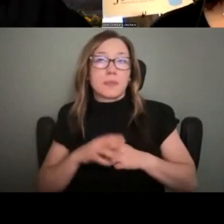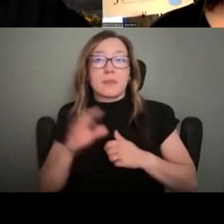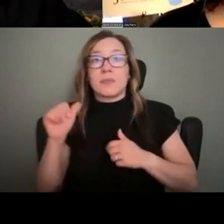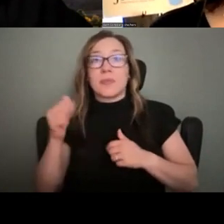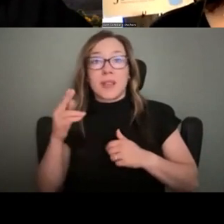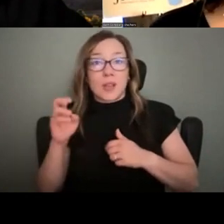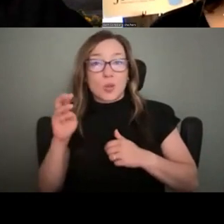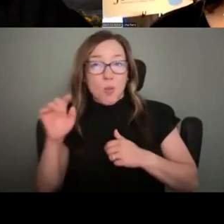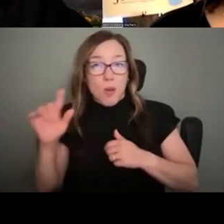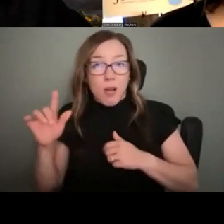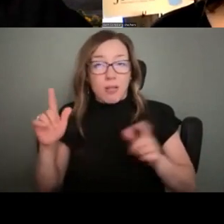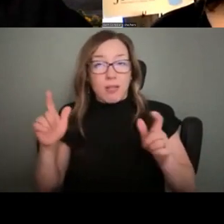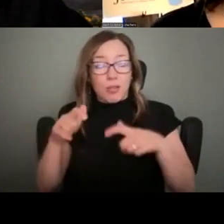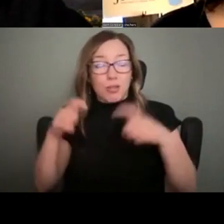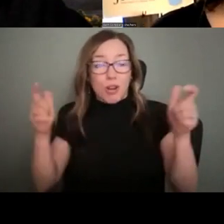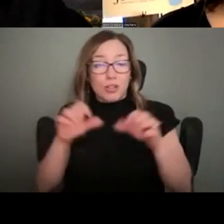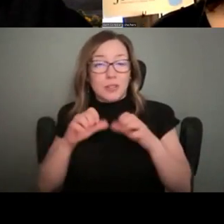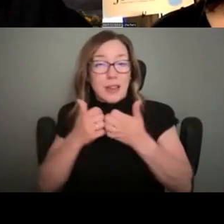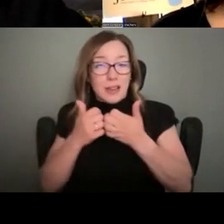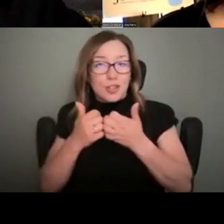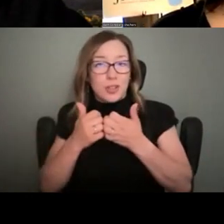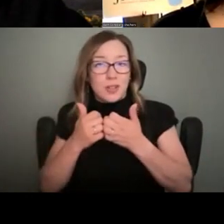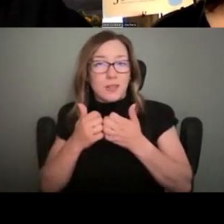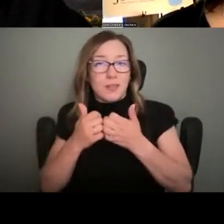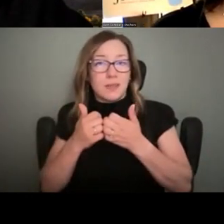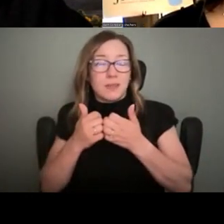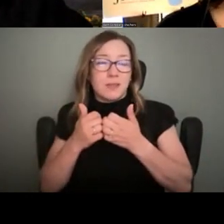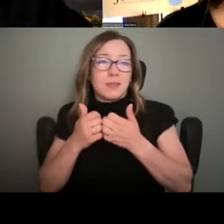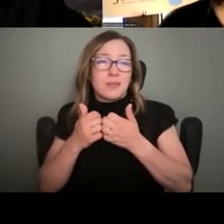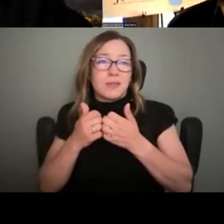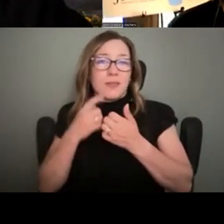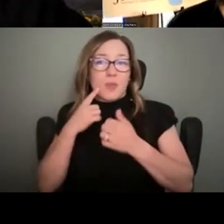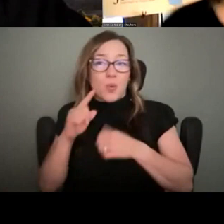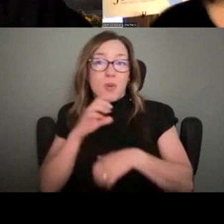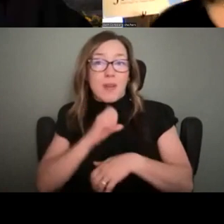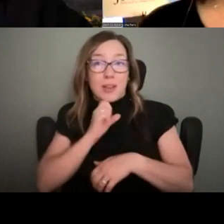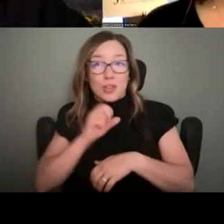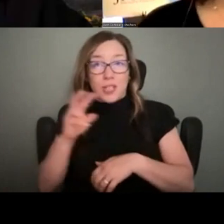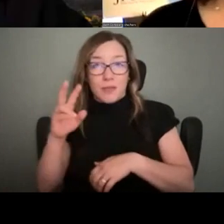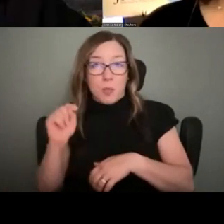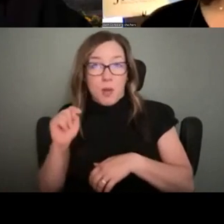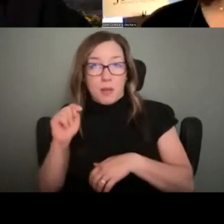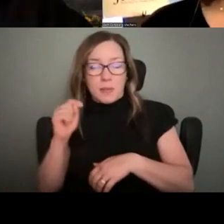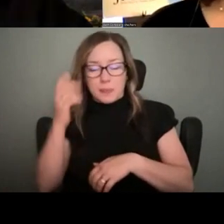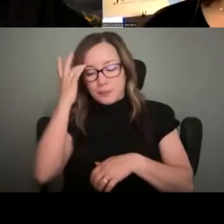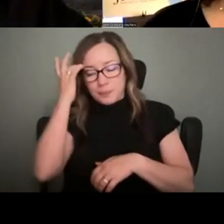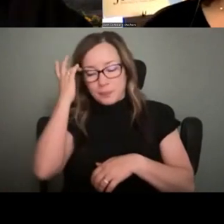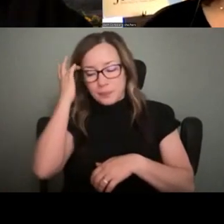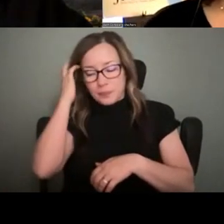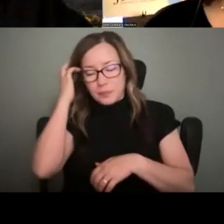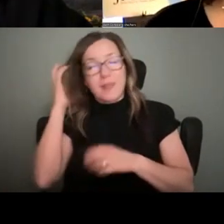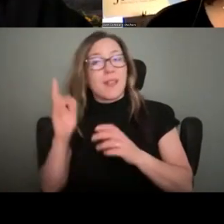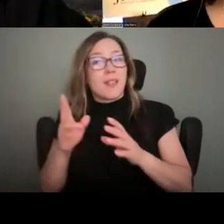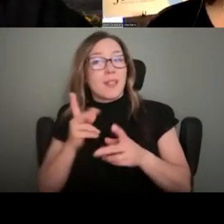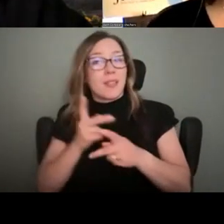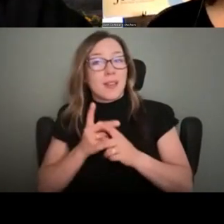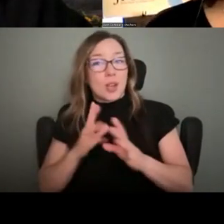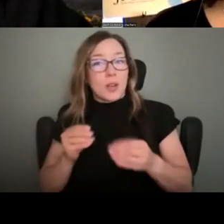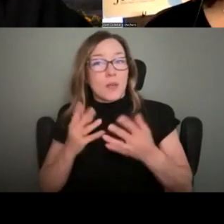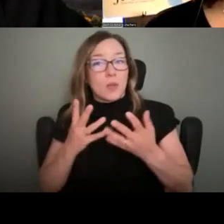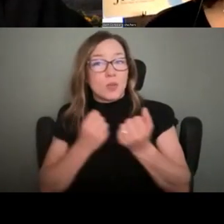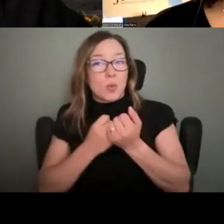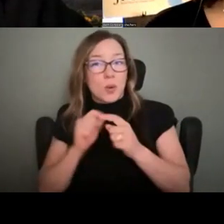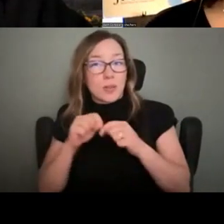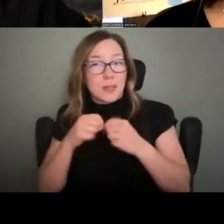the largest area agency on aging in Vermont, the caregiver support team and the volunteer